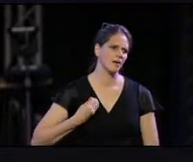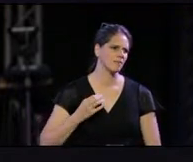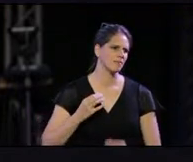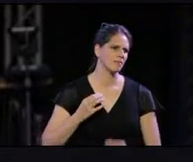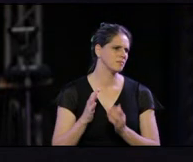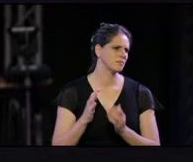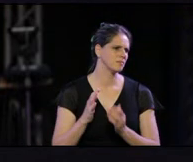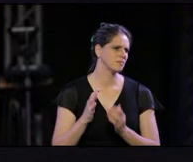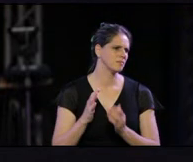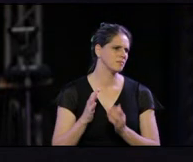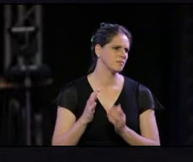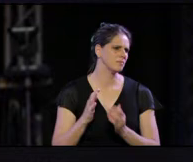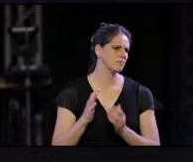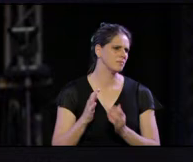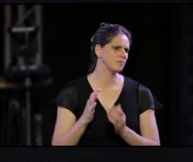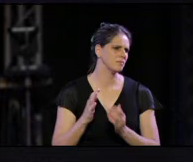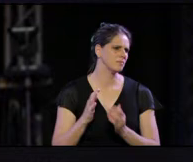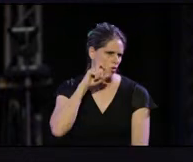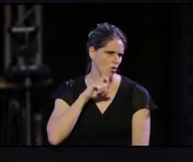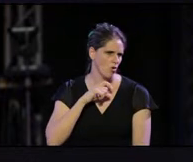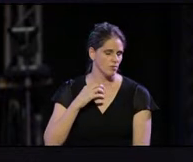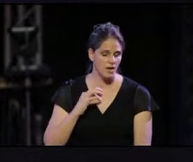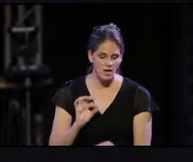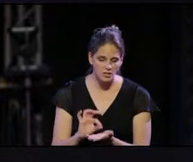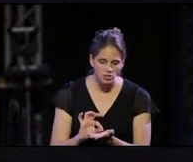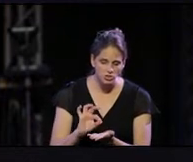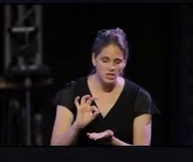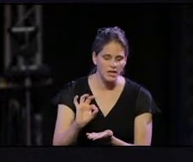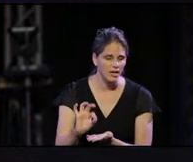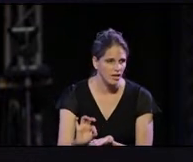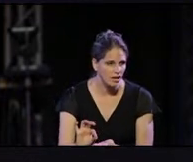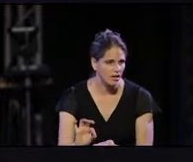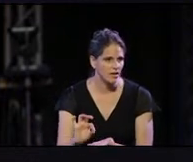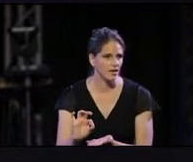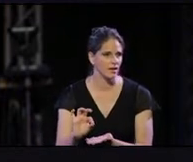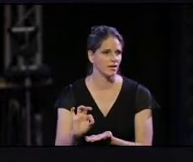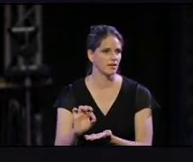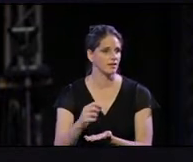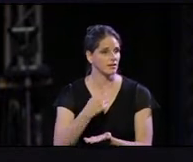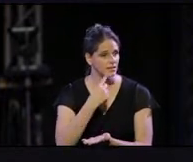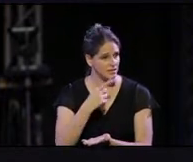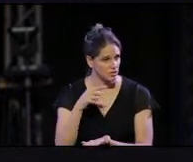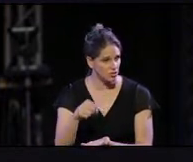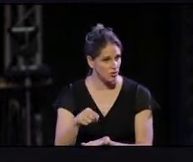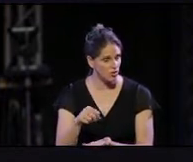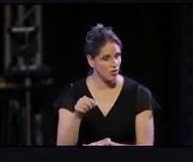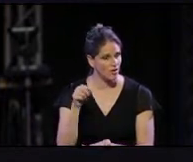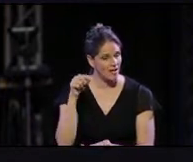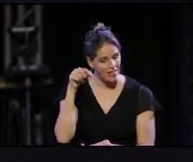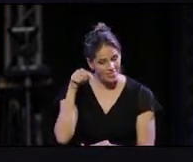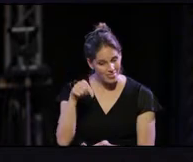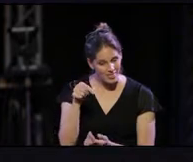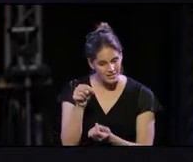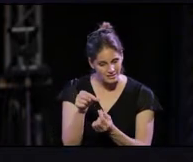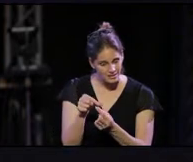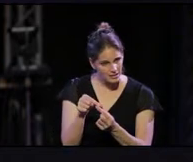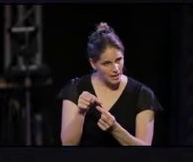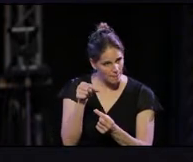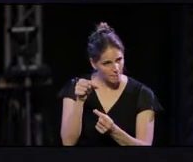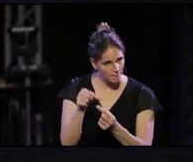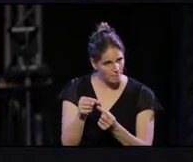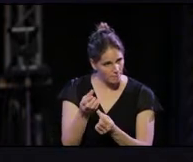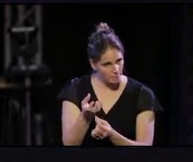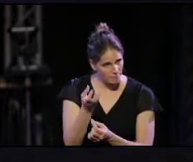I shared that food with her, that meal, as I said to her, this cup tells the